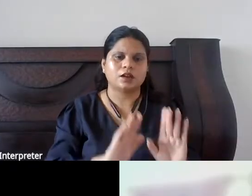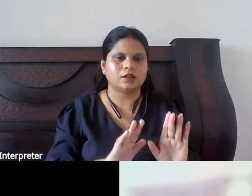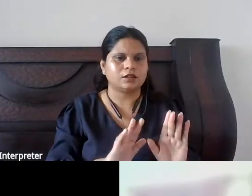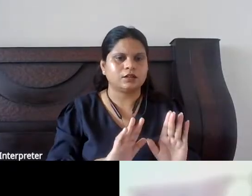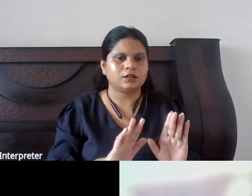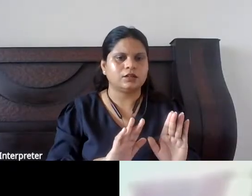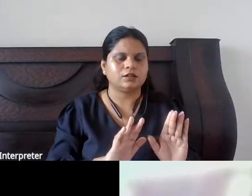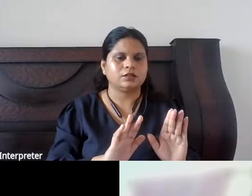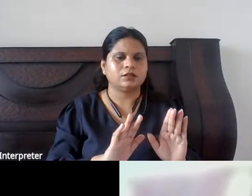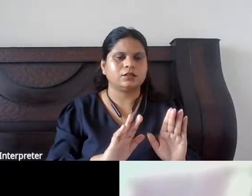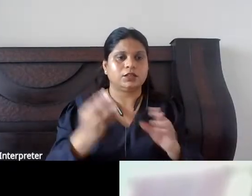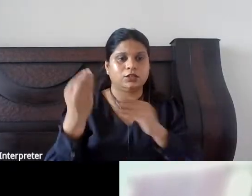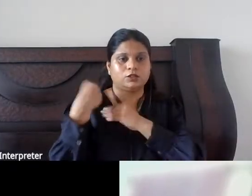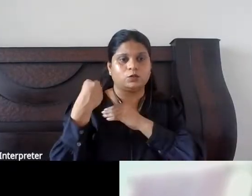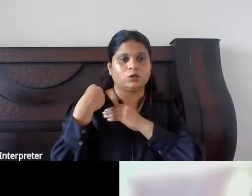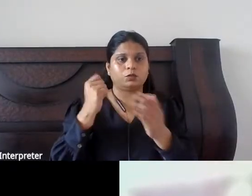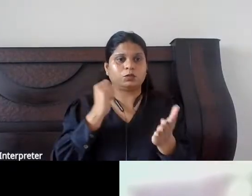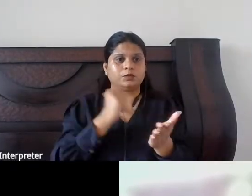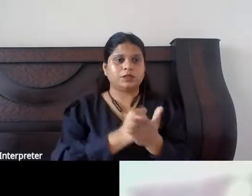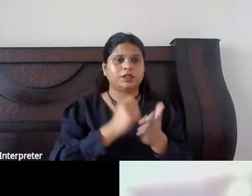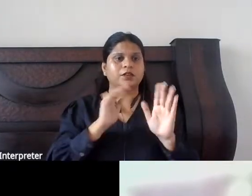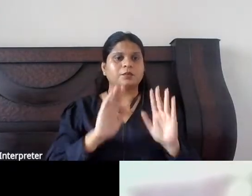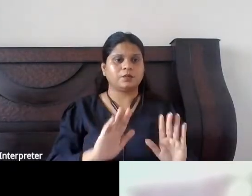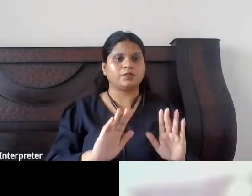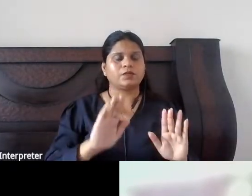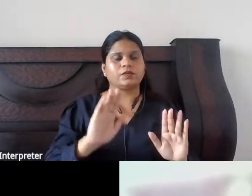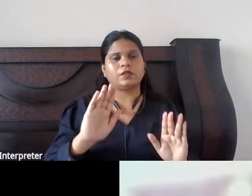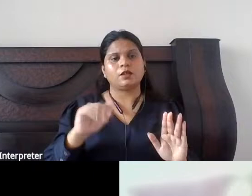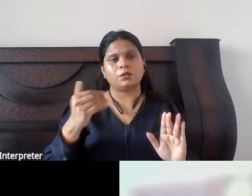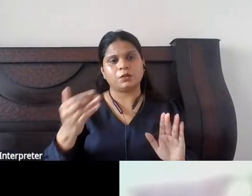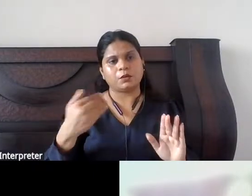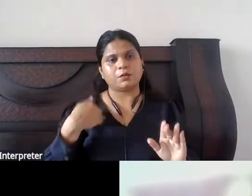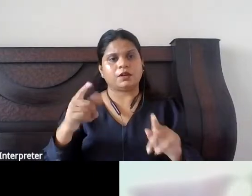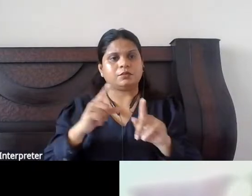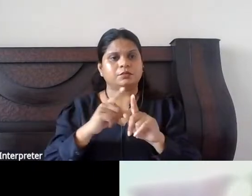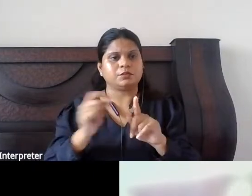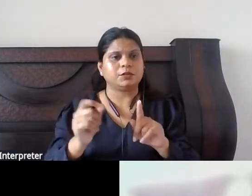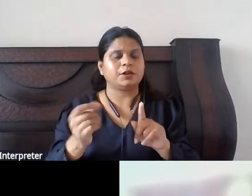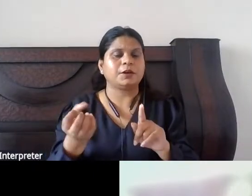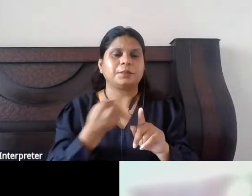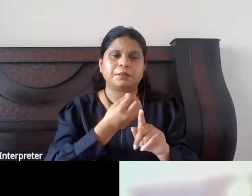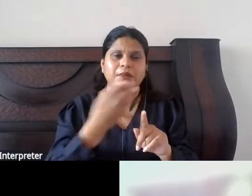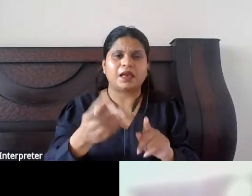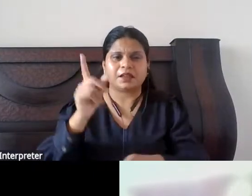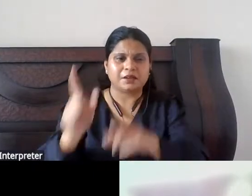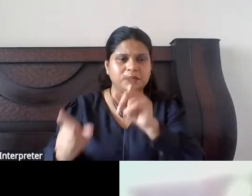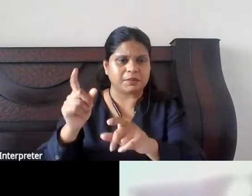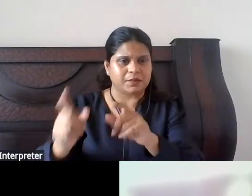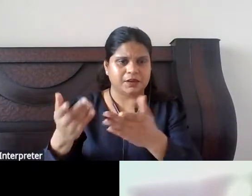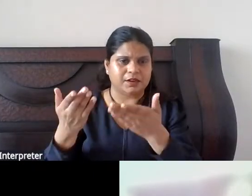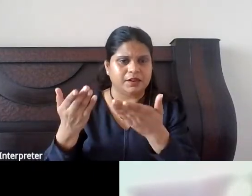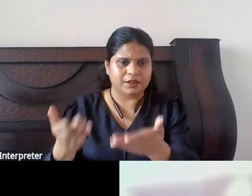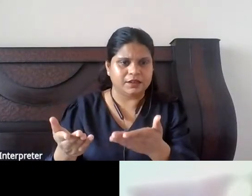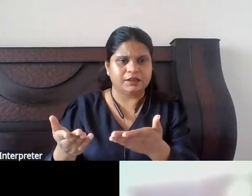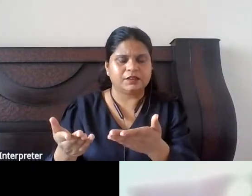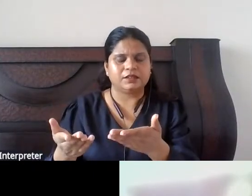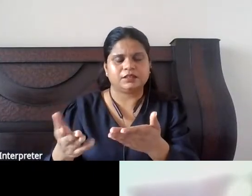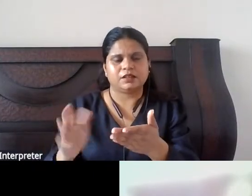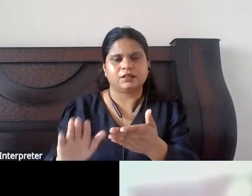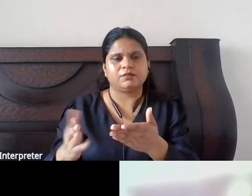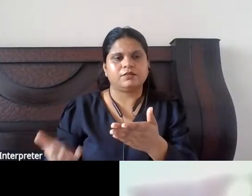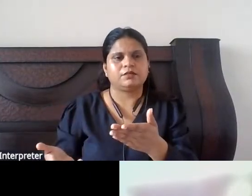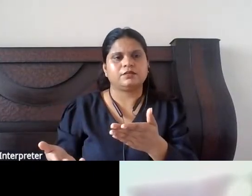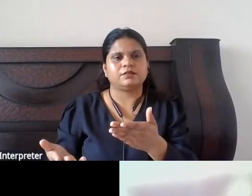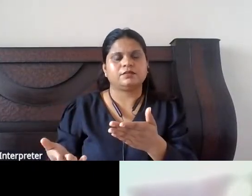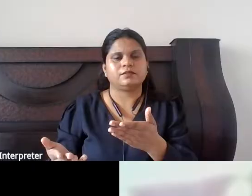that responsibility and said, we will do, if there are so many enumerators, we will take up this training, this training. It was divided in a